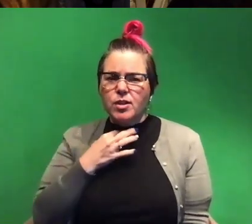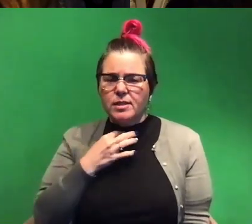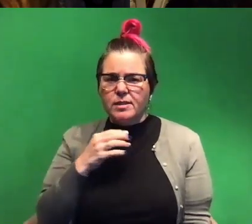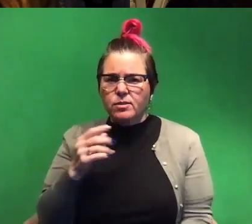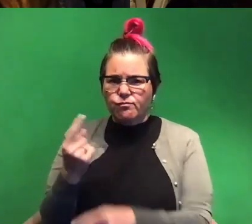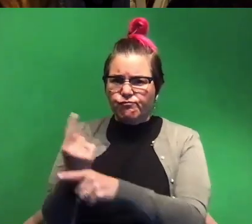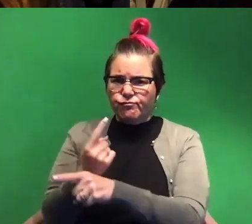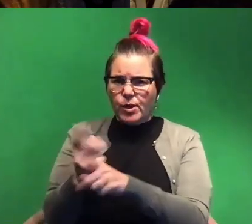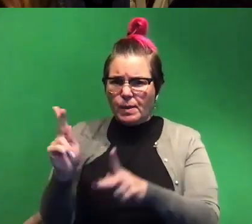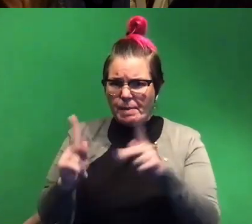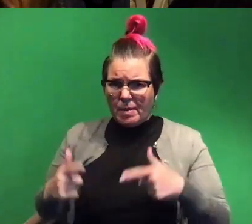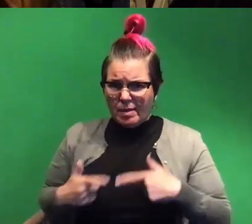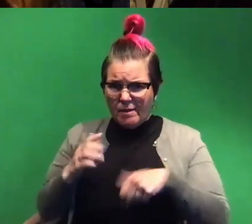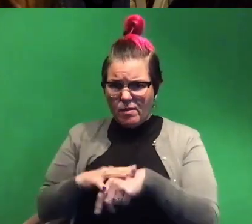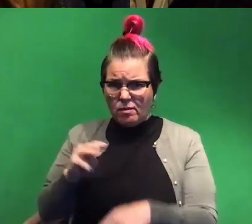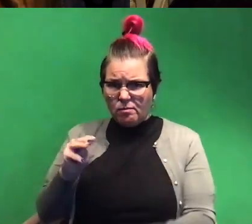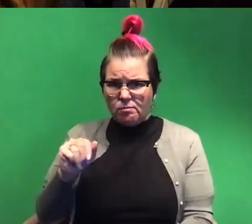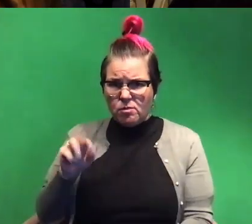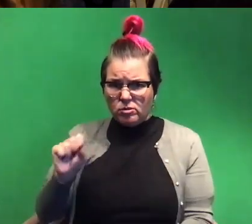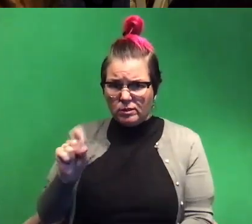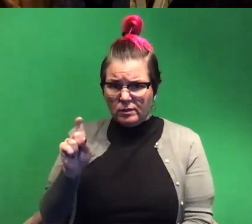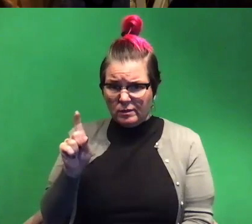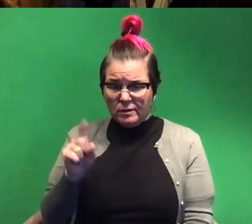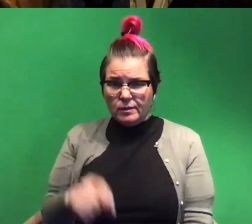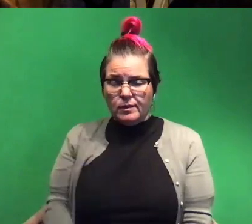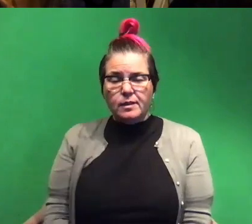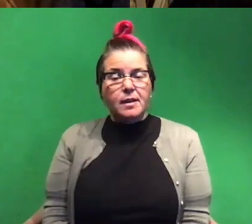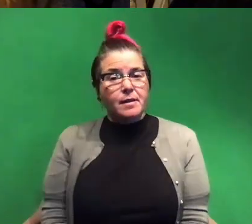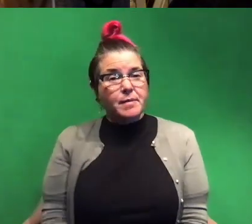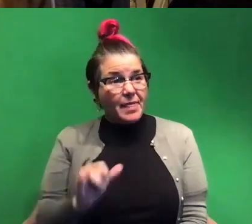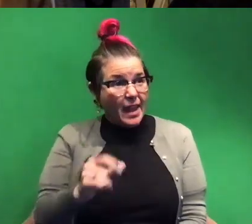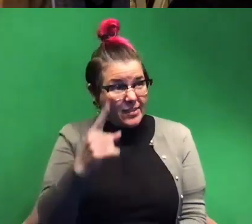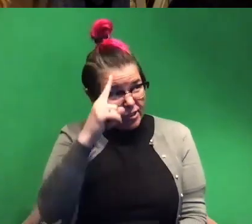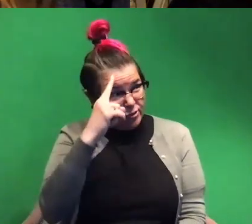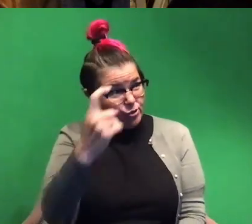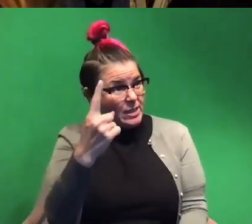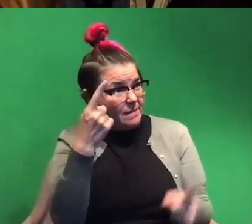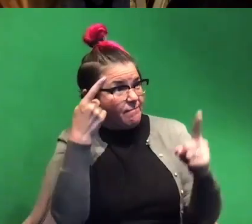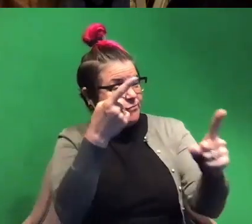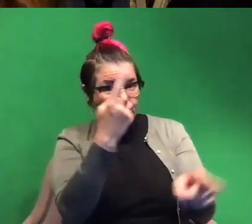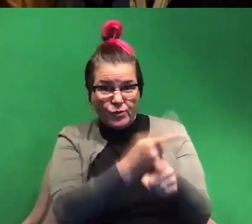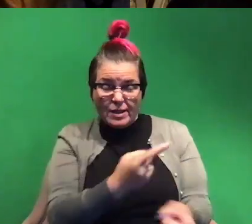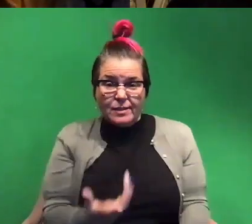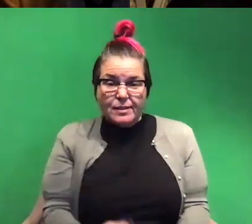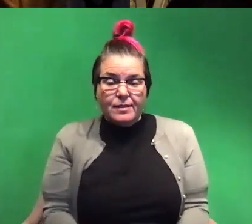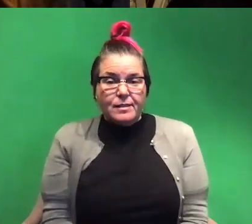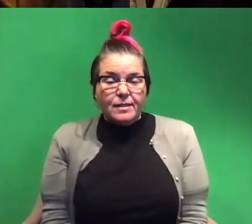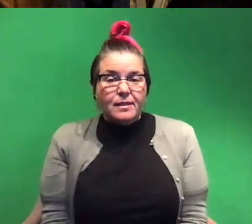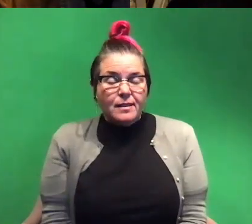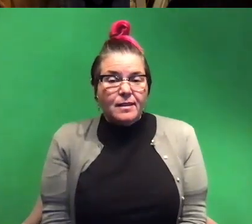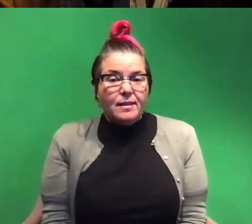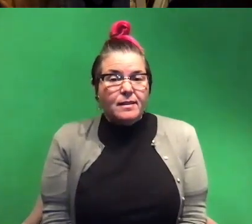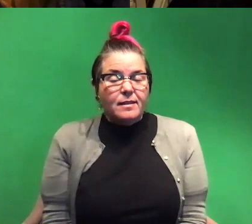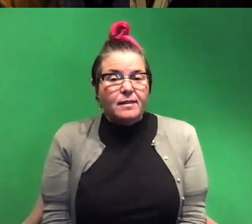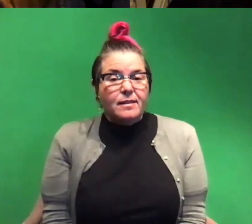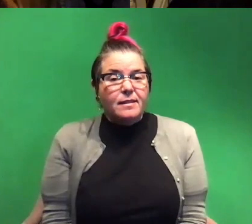on Mars at some point? I mean, that's the dream, isn't it? It's not,